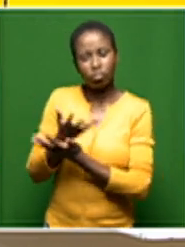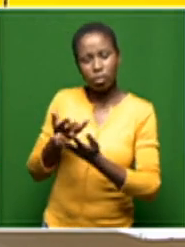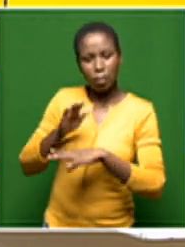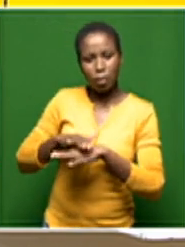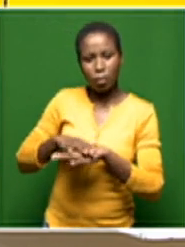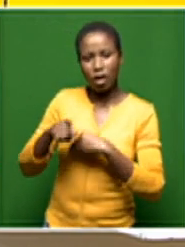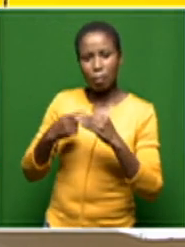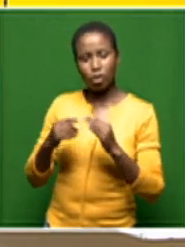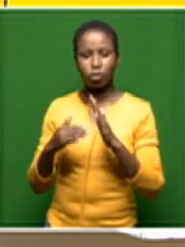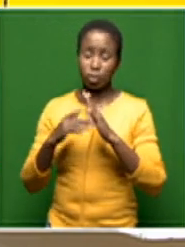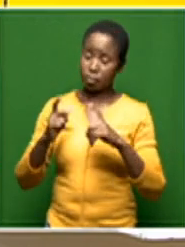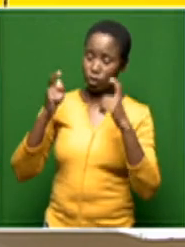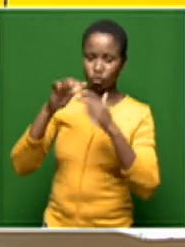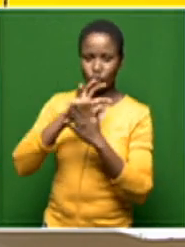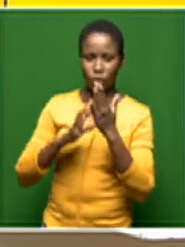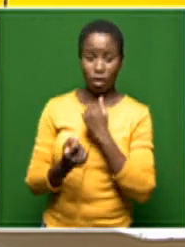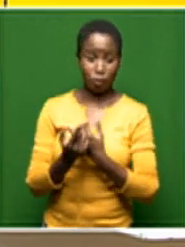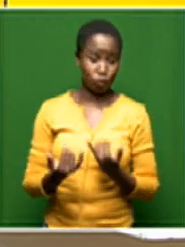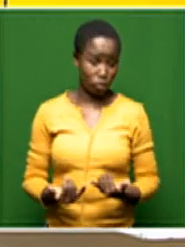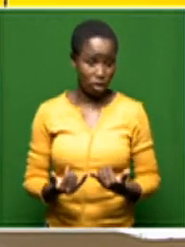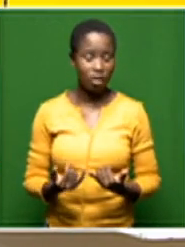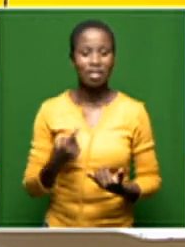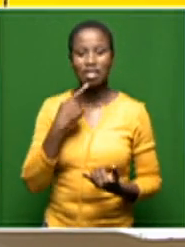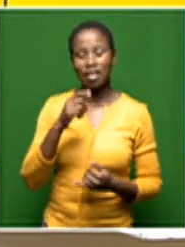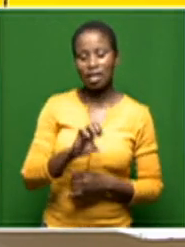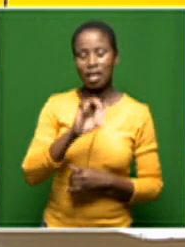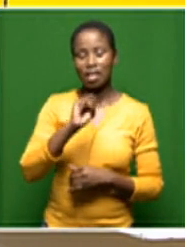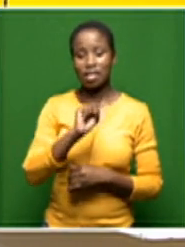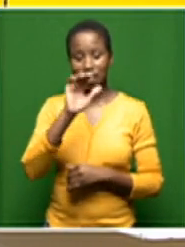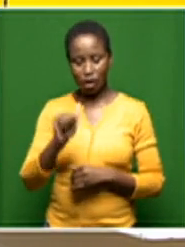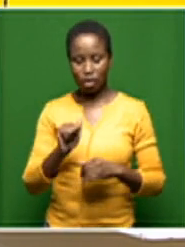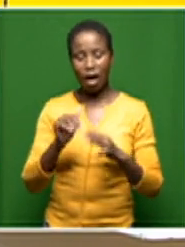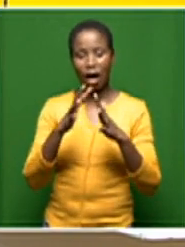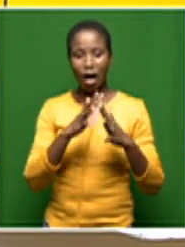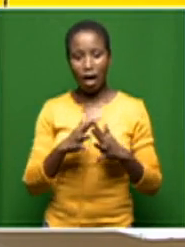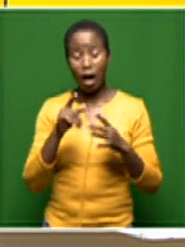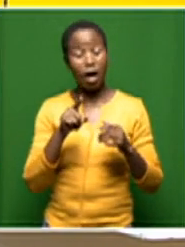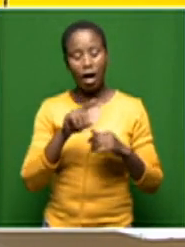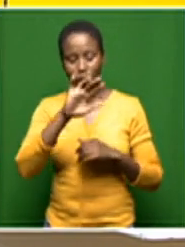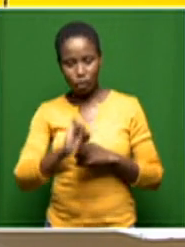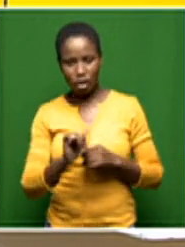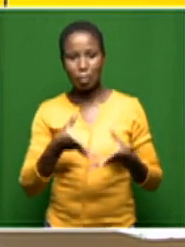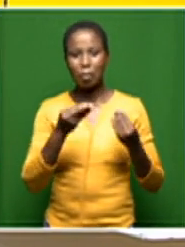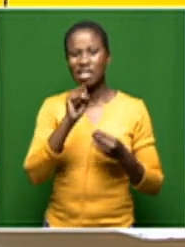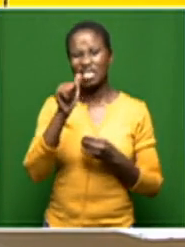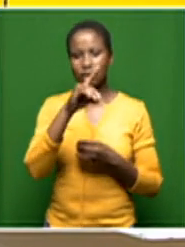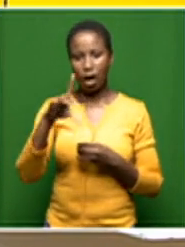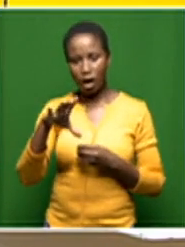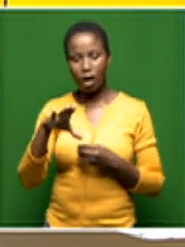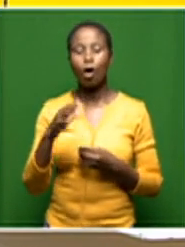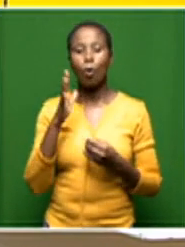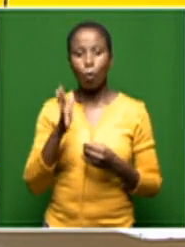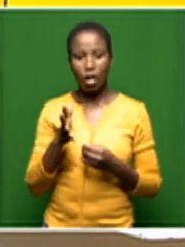About the big story that's taking place today, and that of course is the Southern Africa Development Community, that SADC will hold an